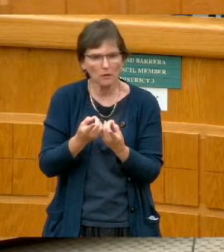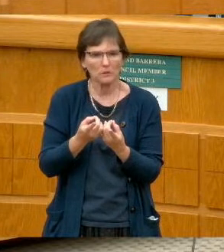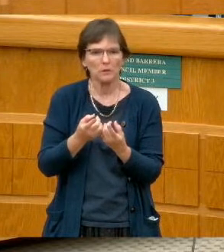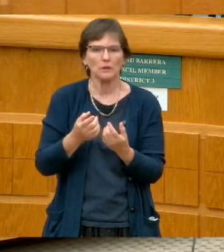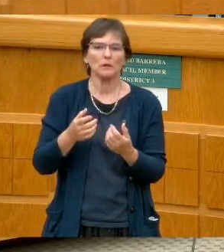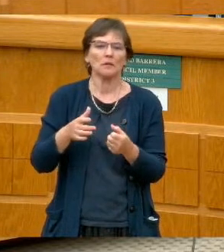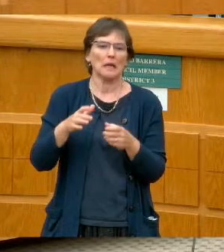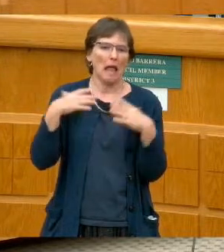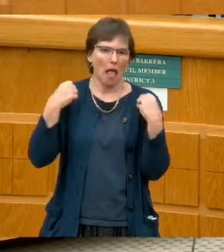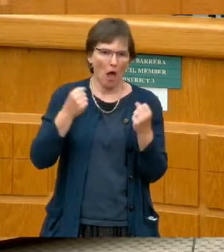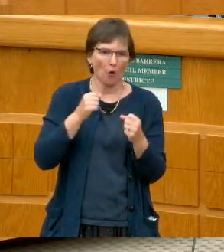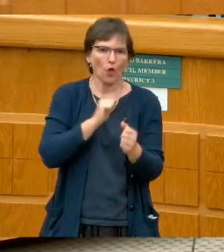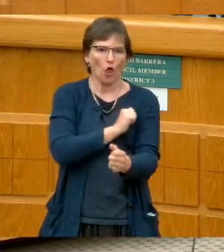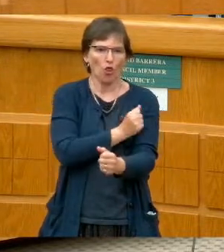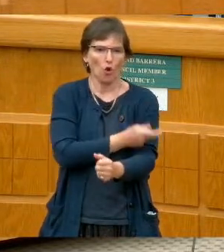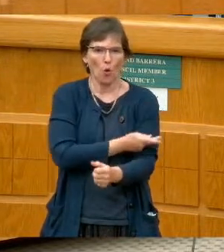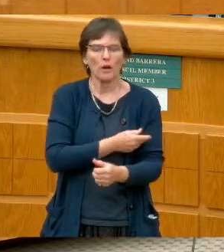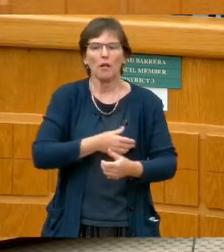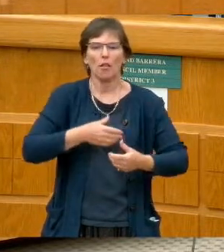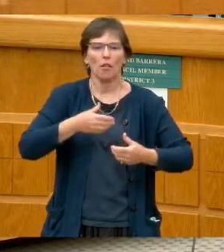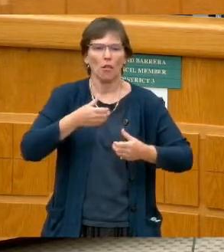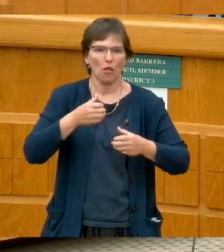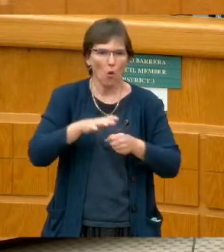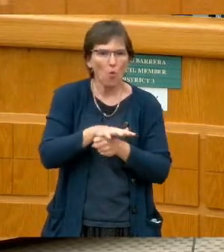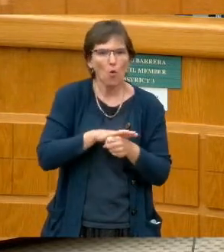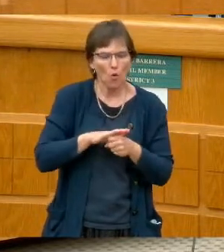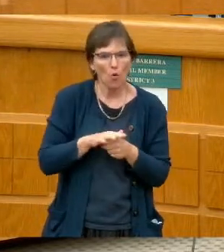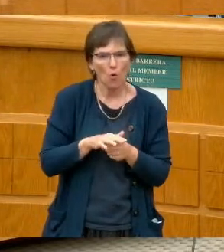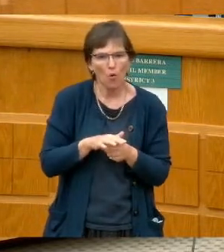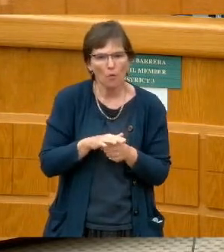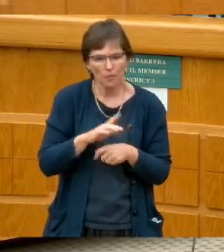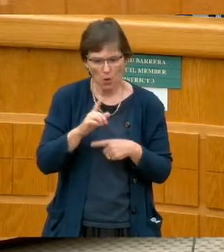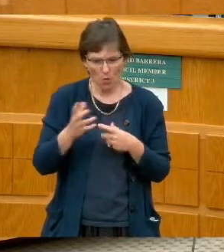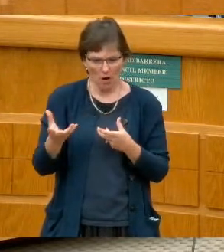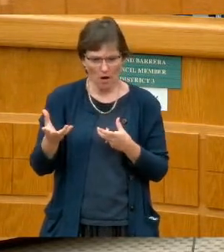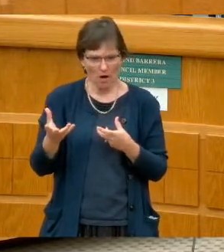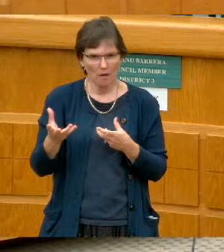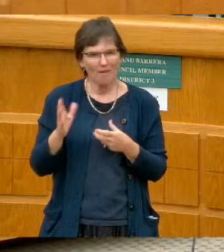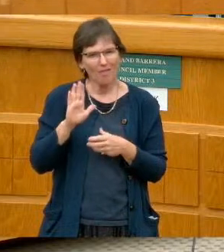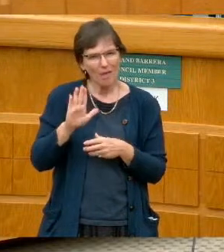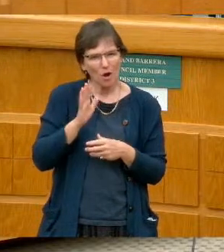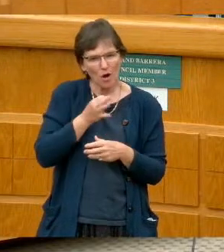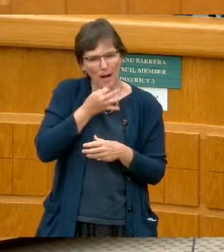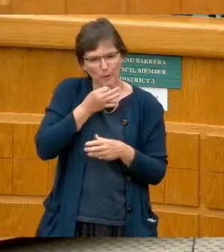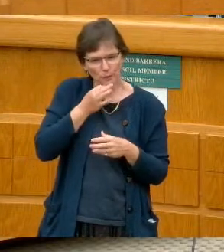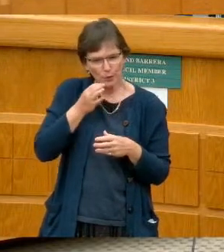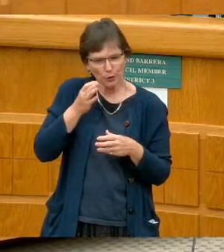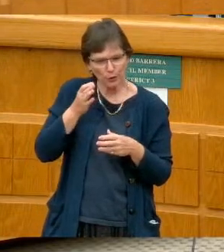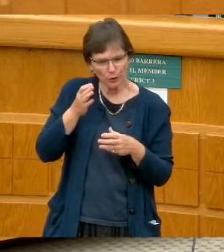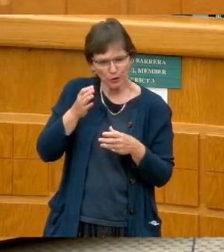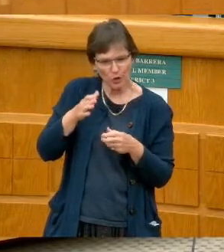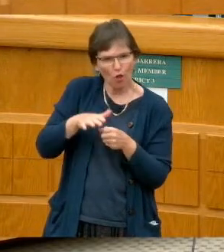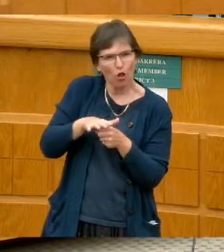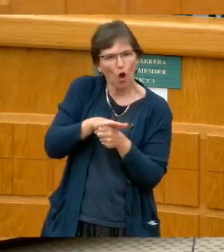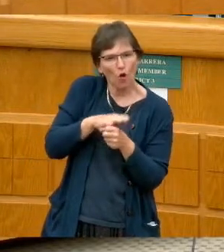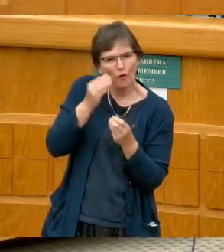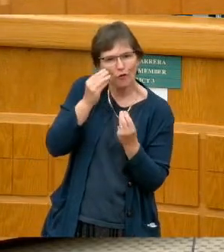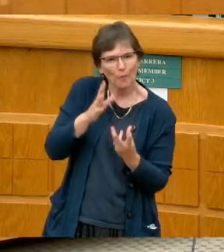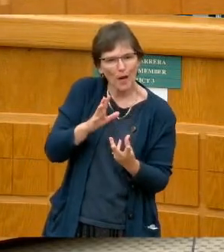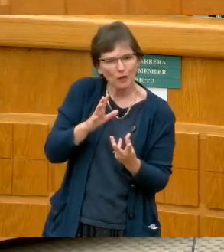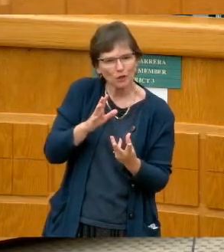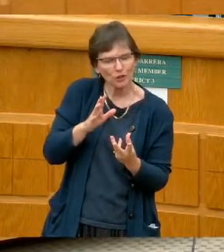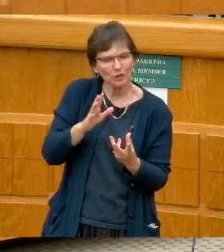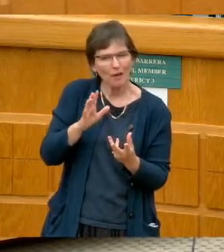authority, our health department. And when we combine their expertise with those data points